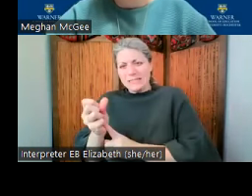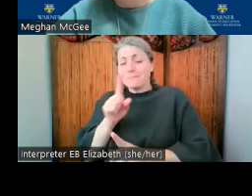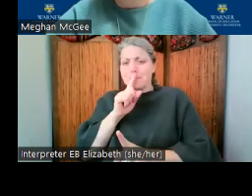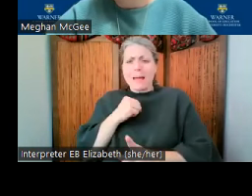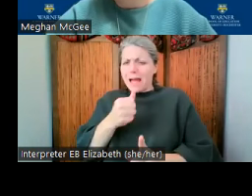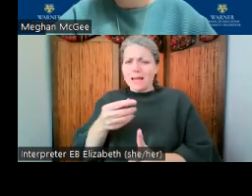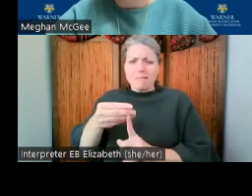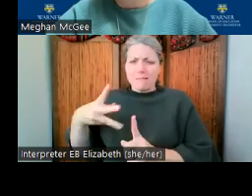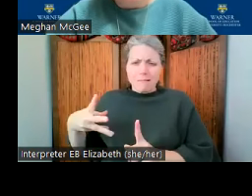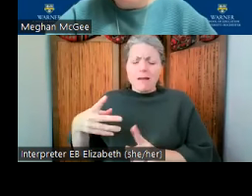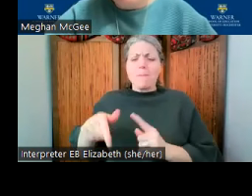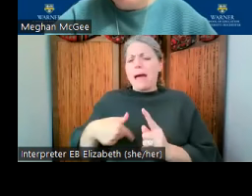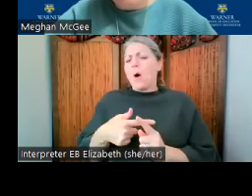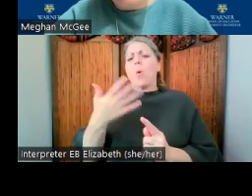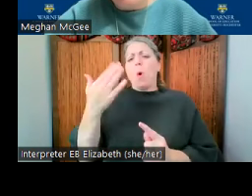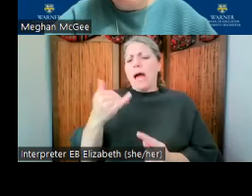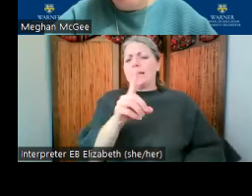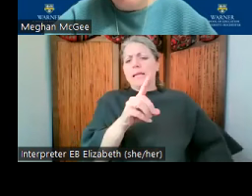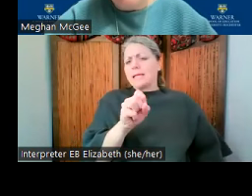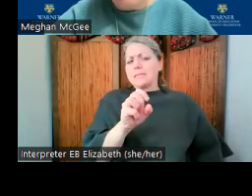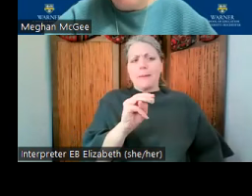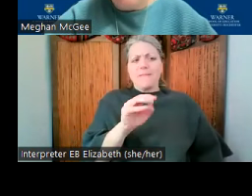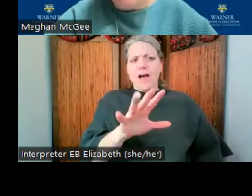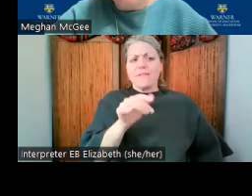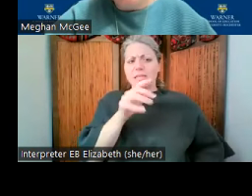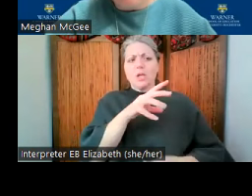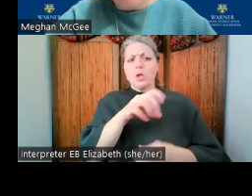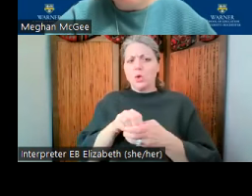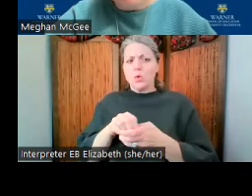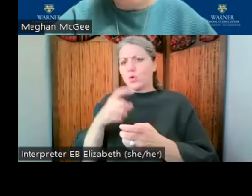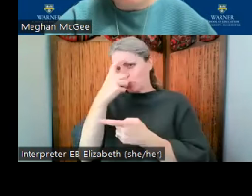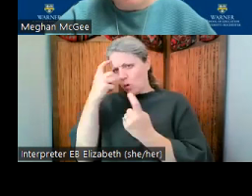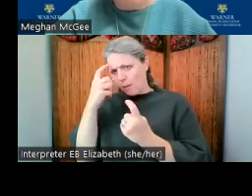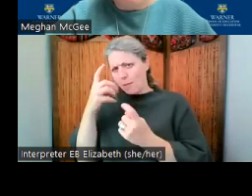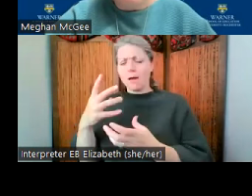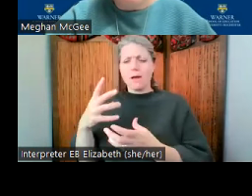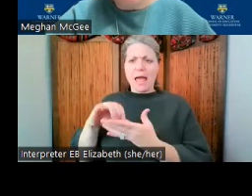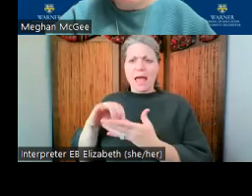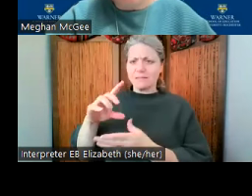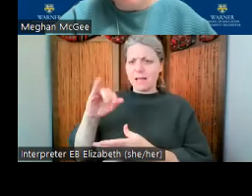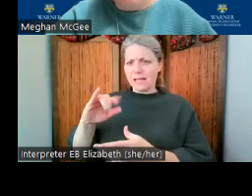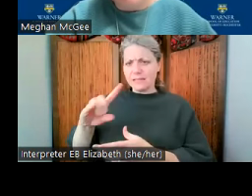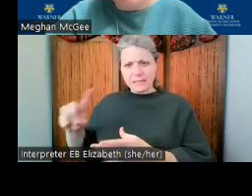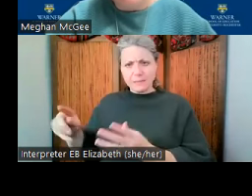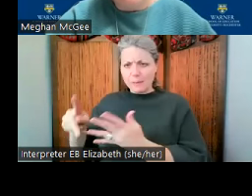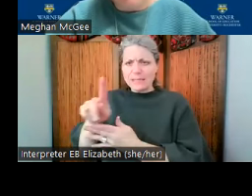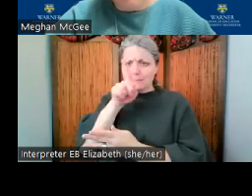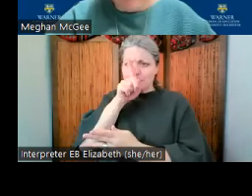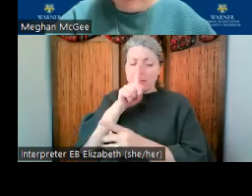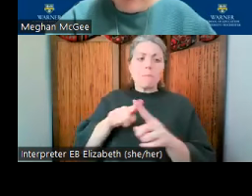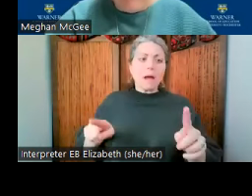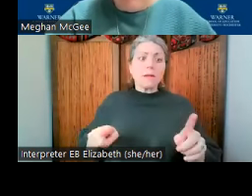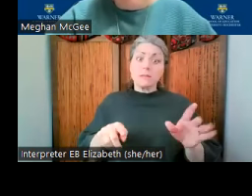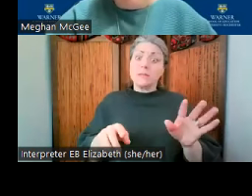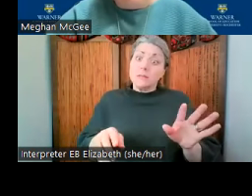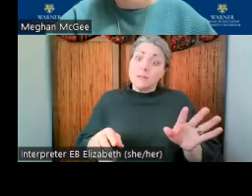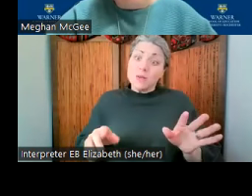but the response from the service community is that there is still very much significant value in